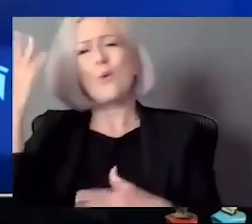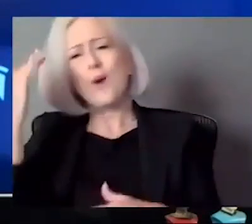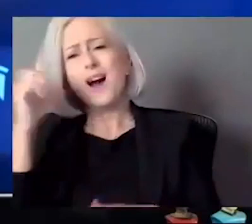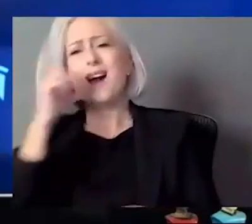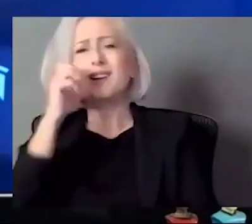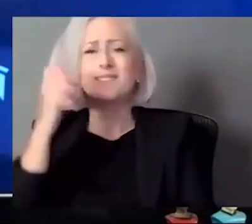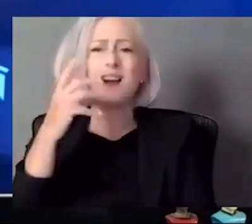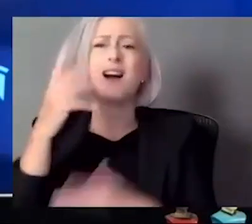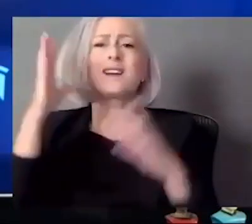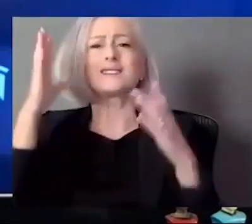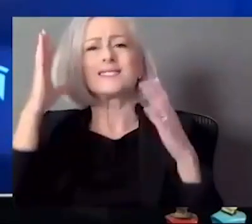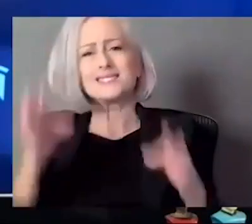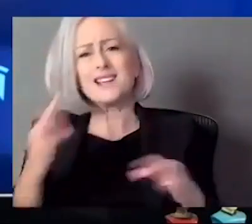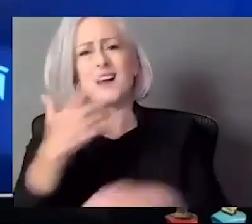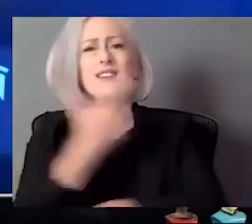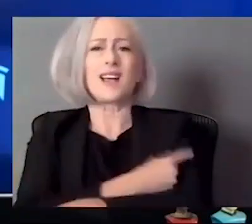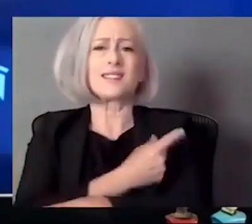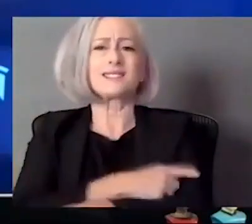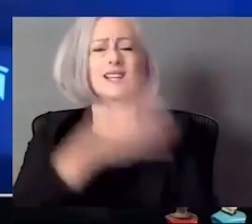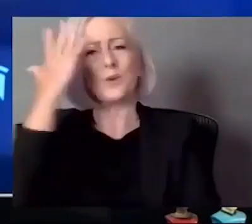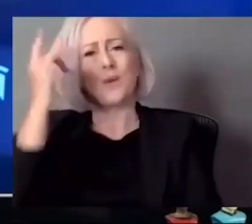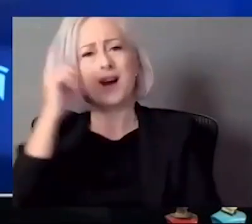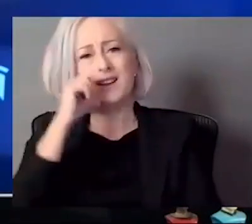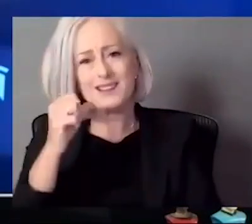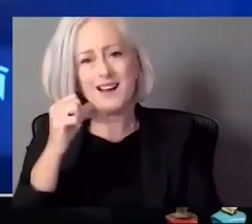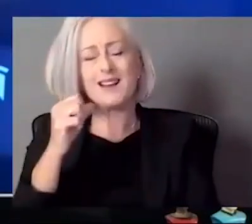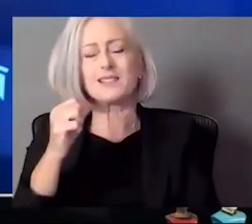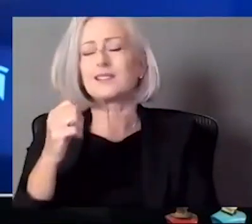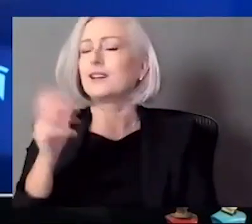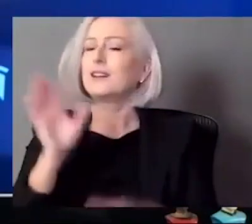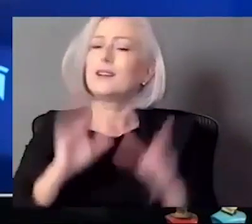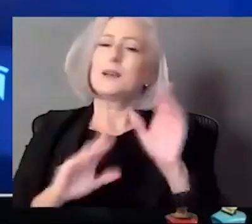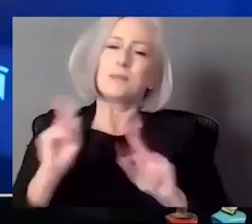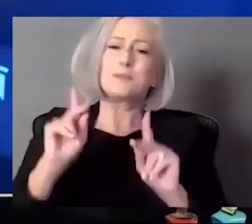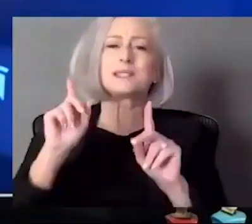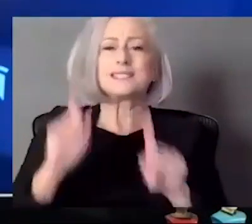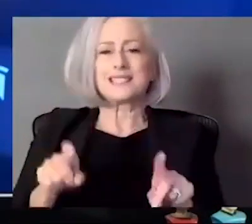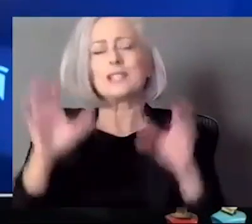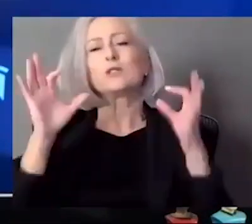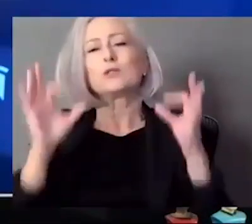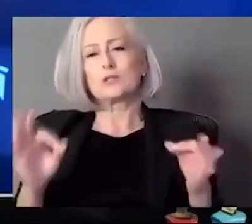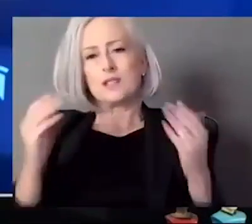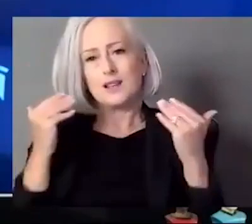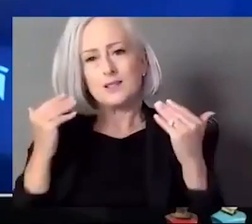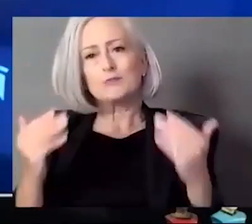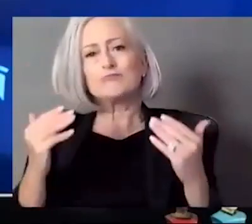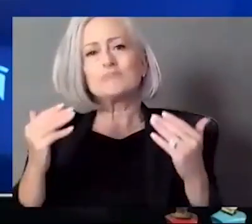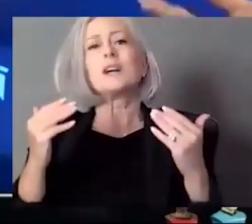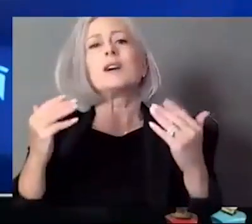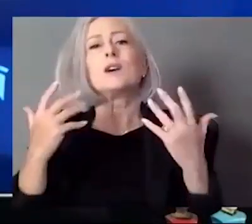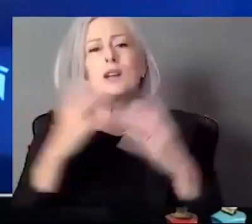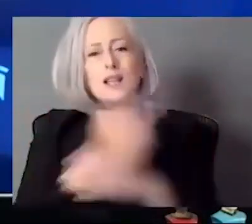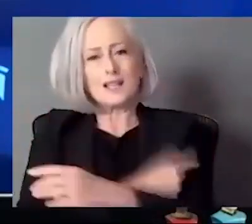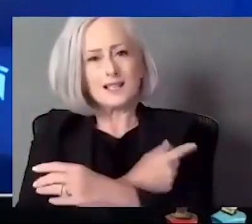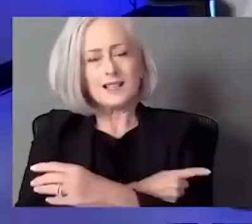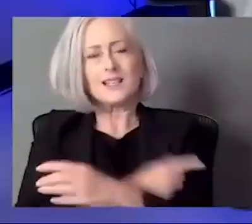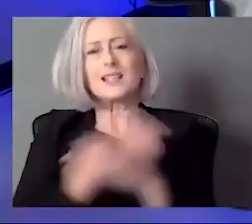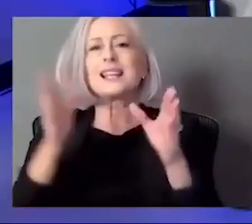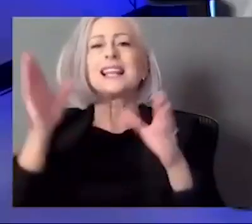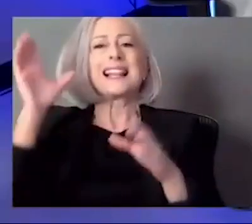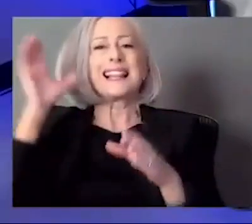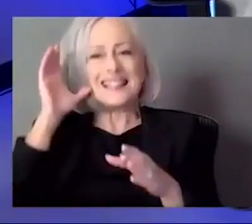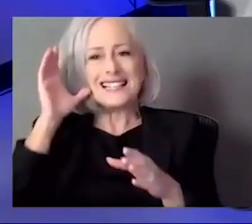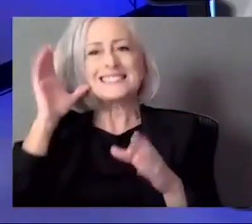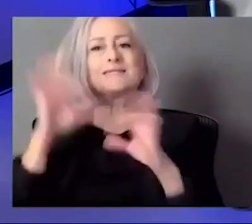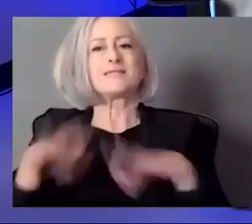listen. And I don't know how to get folks to listen and to believe other than to keep trying to tell the truth every single day. Yeah, and I